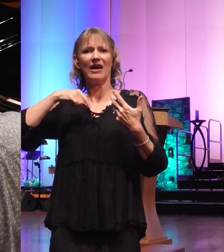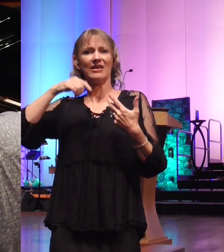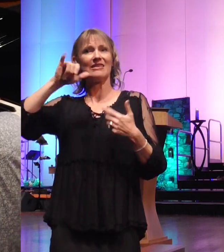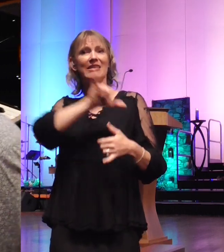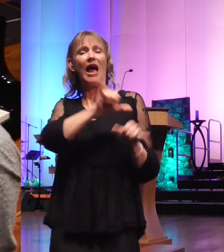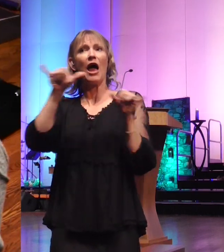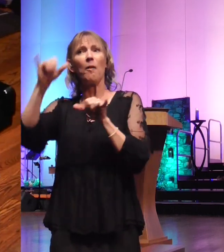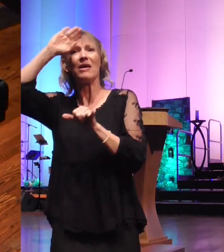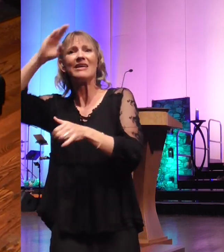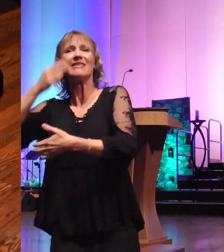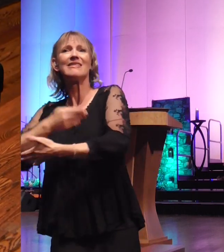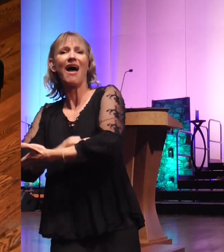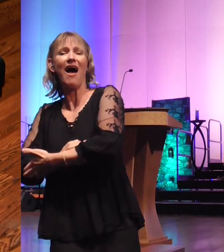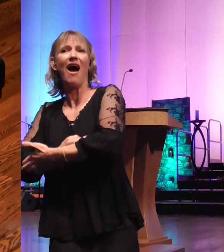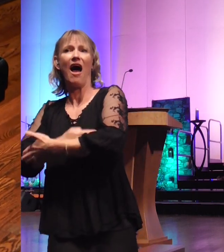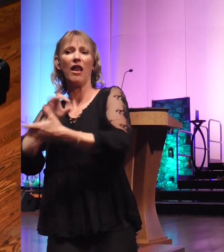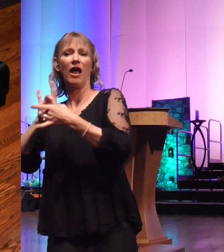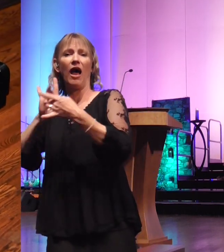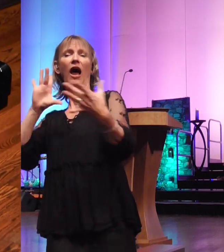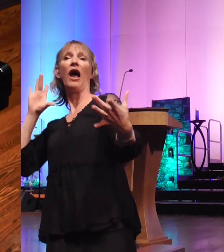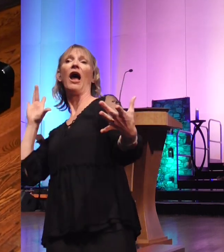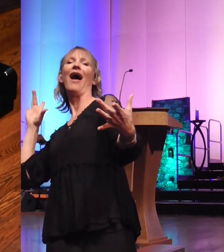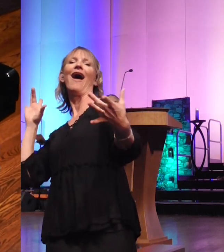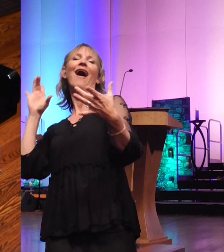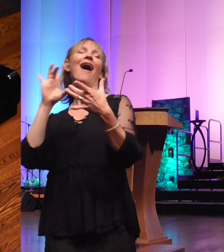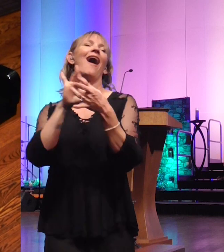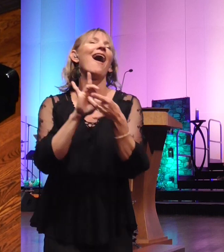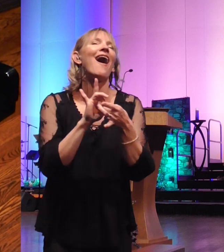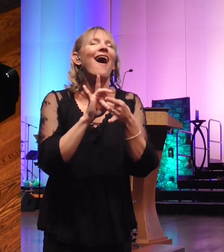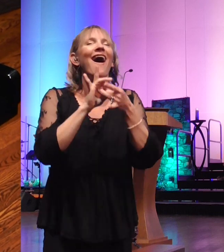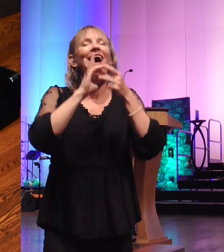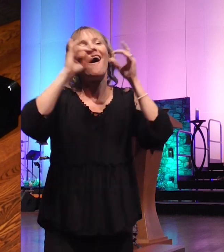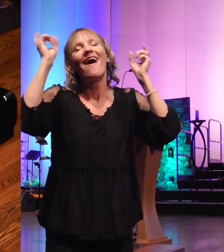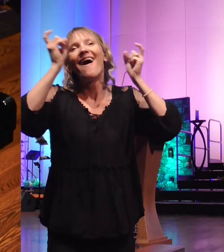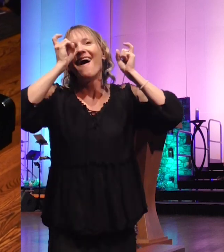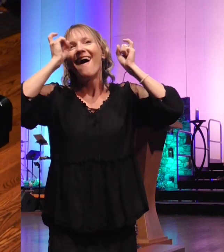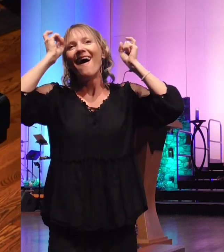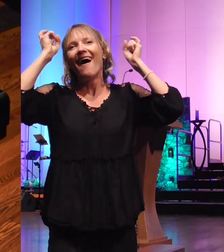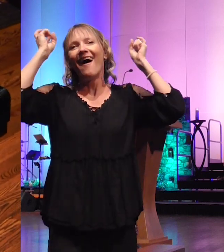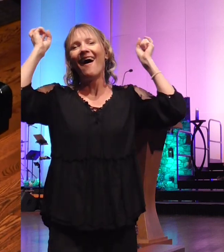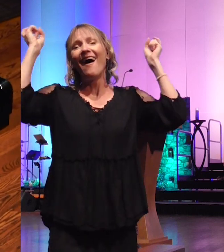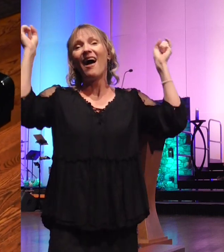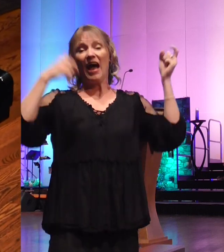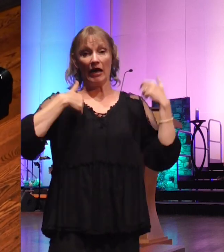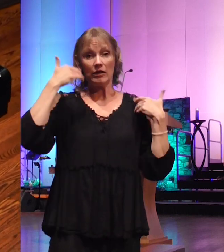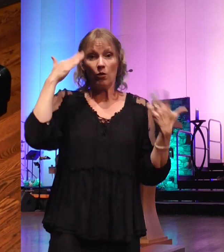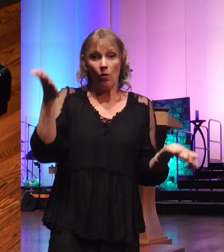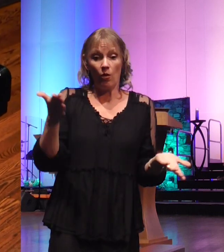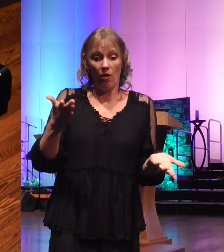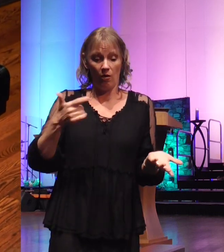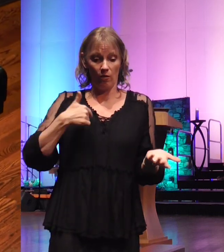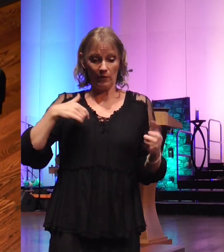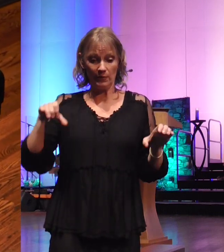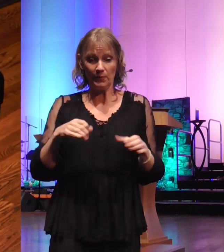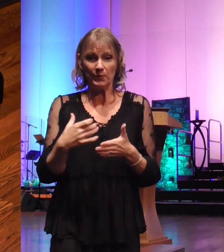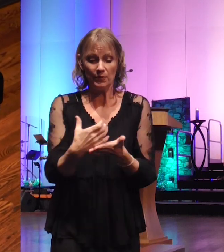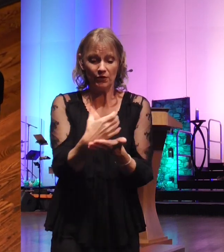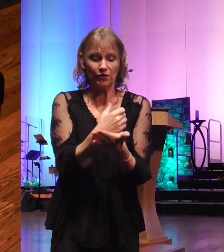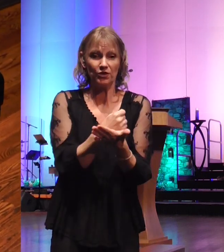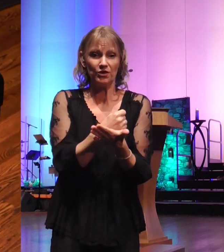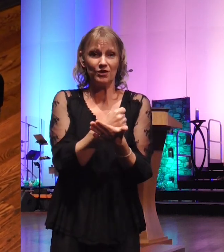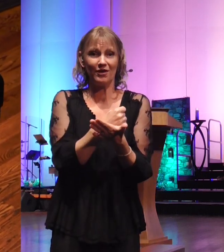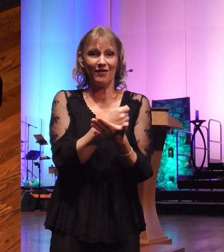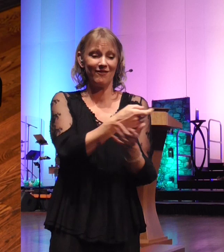prodigal son. I don't know what I did to deserve such a